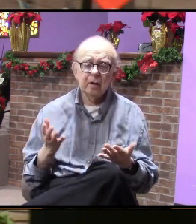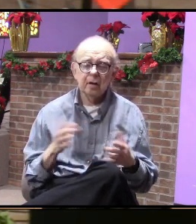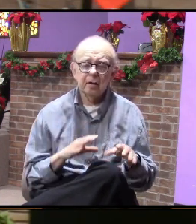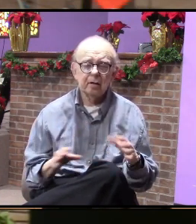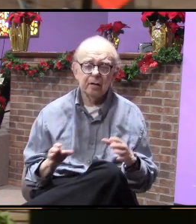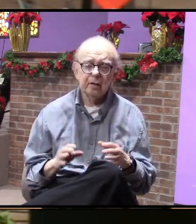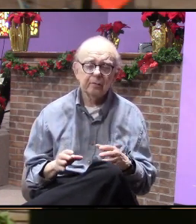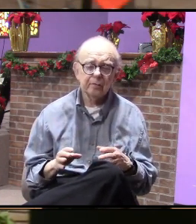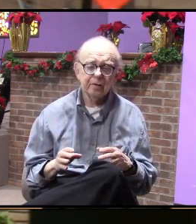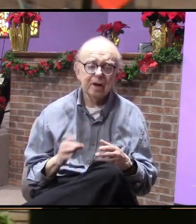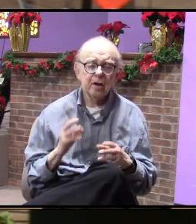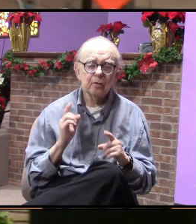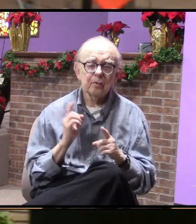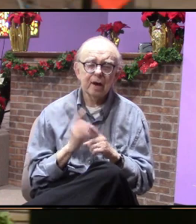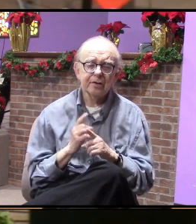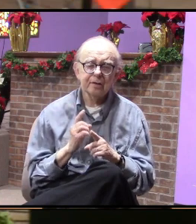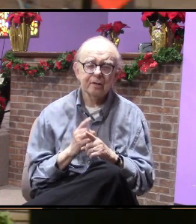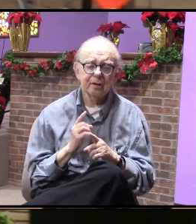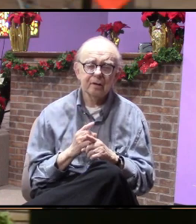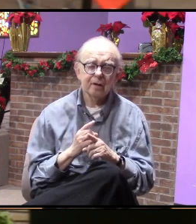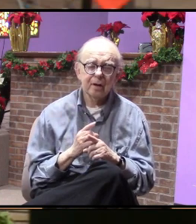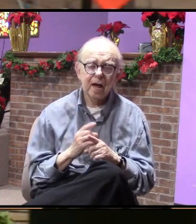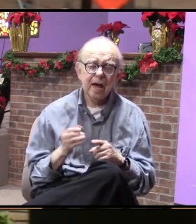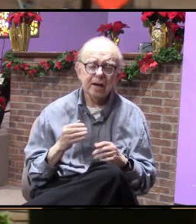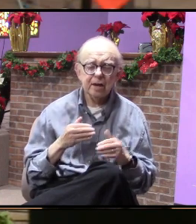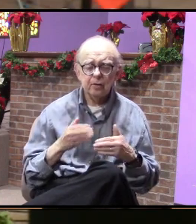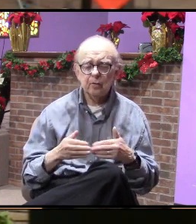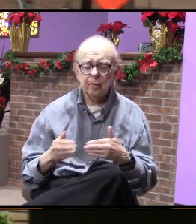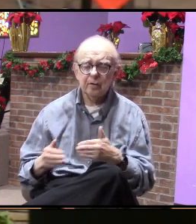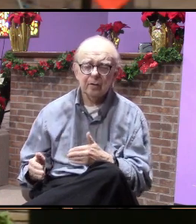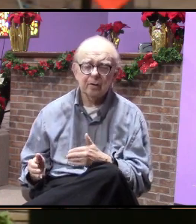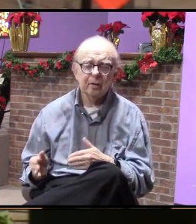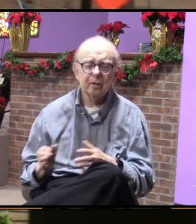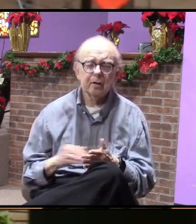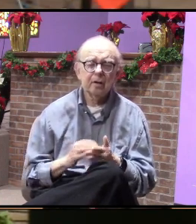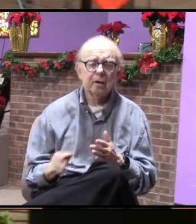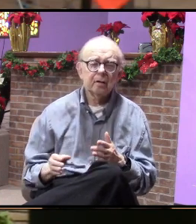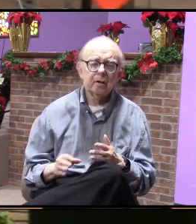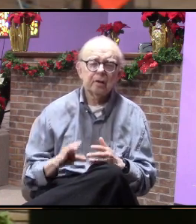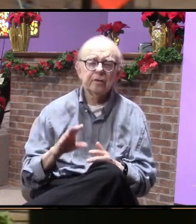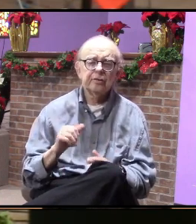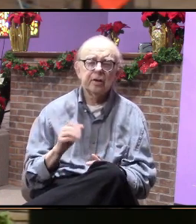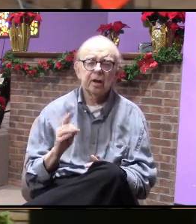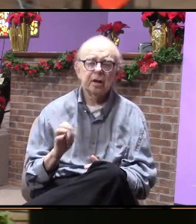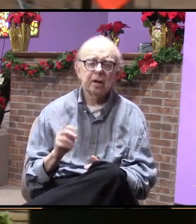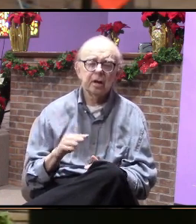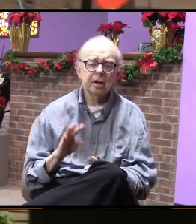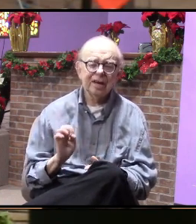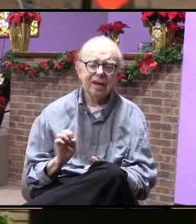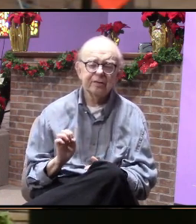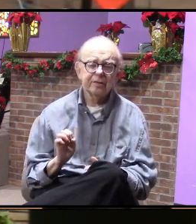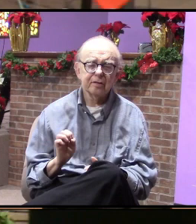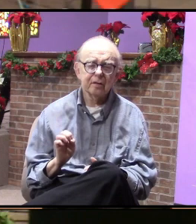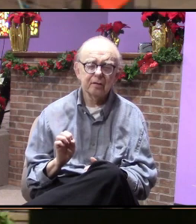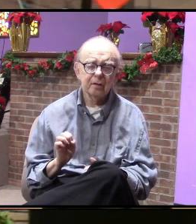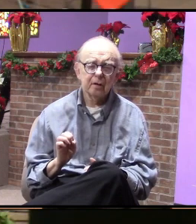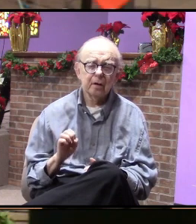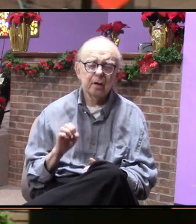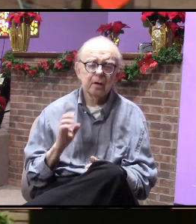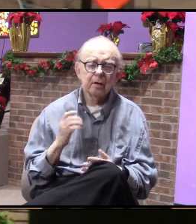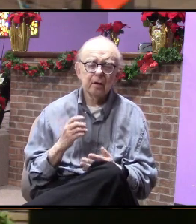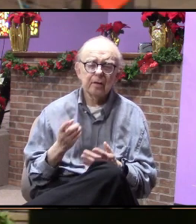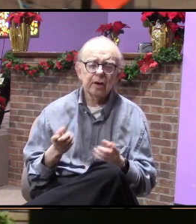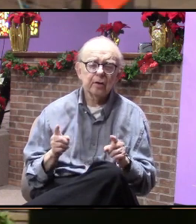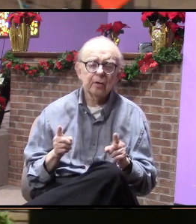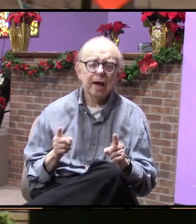in decency and in order. That there's a cadence that goes along with this. There's a rhythm that